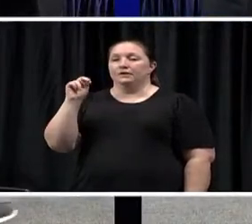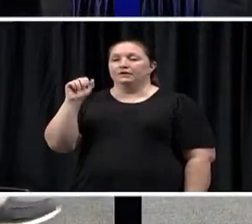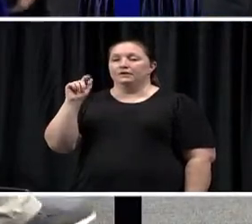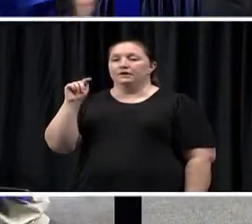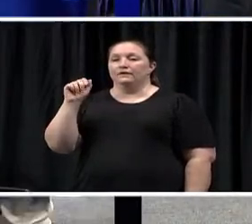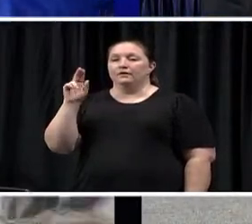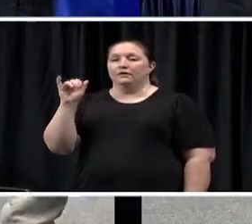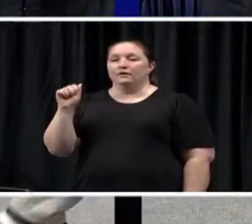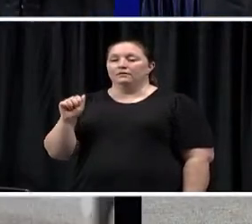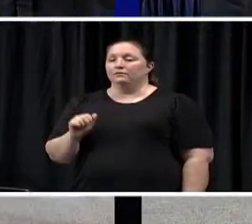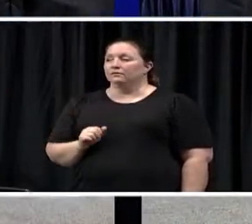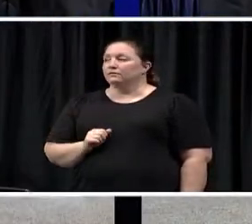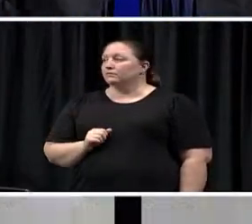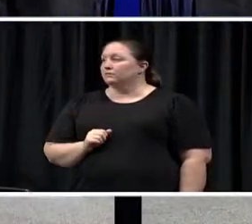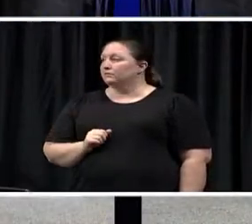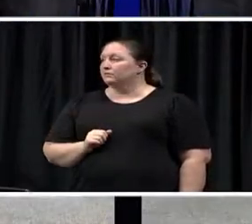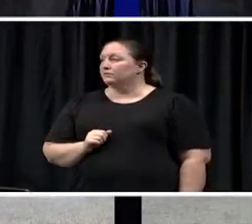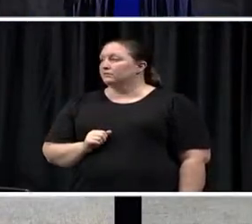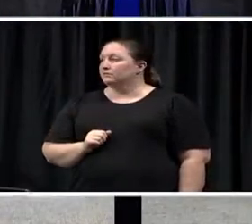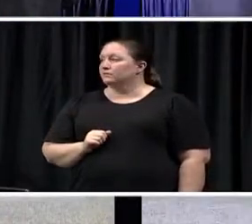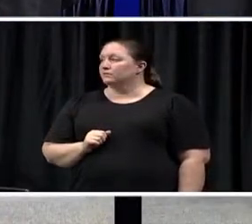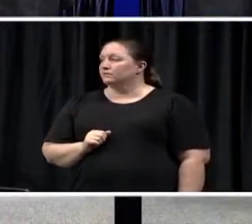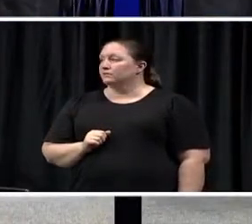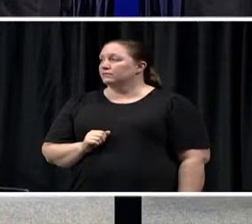Lee Newcomb Lightfoot.